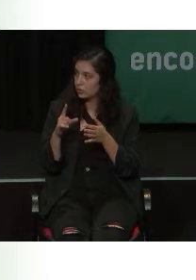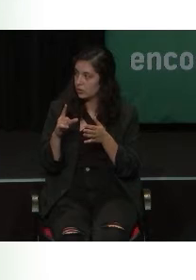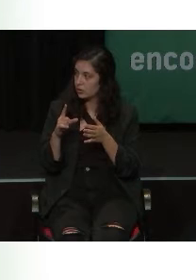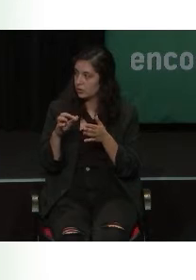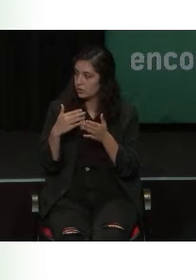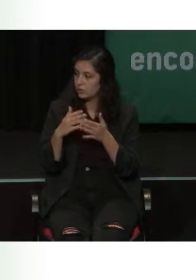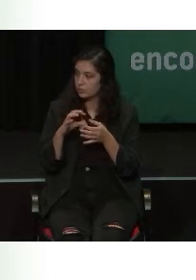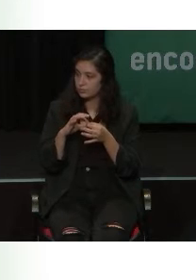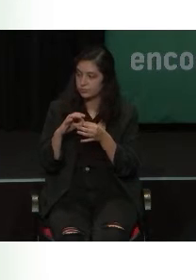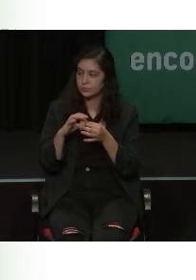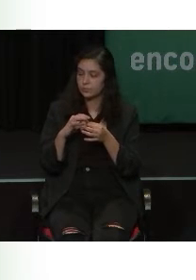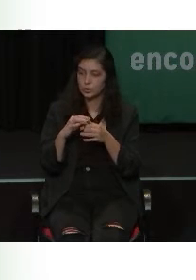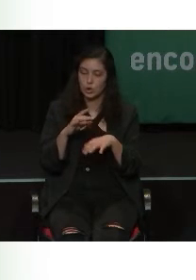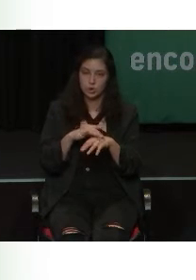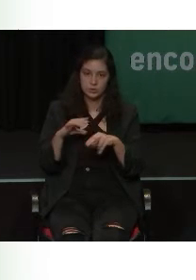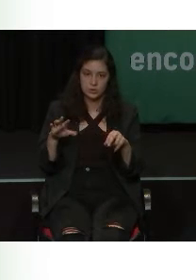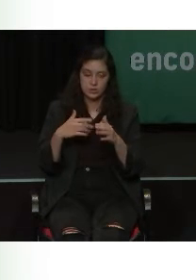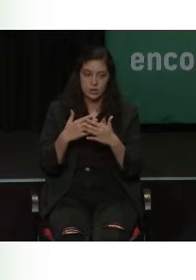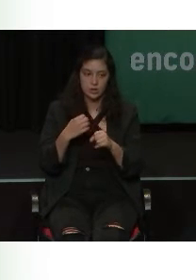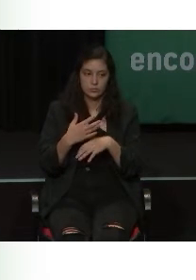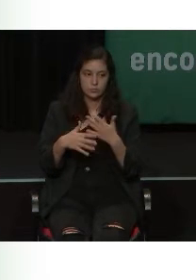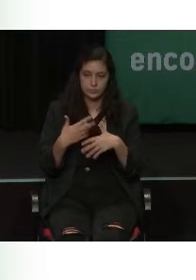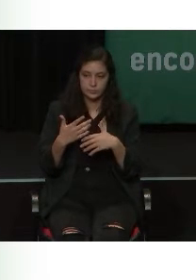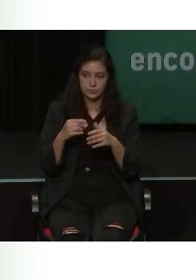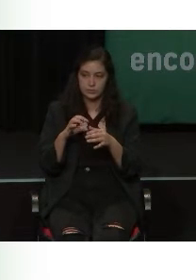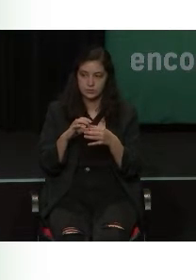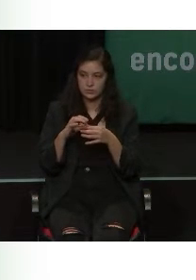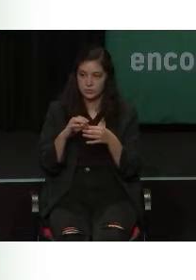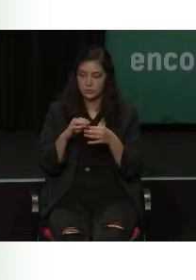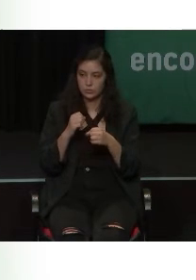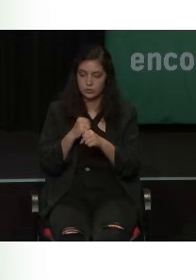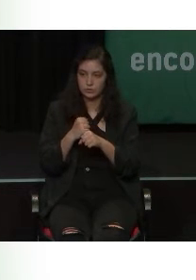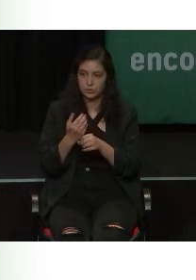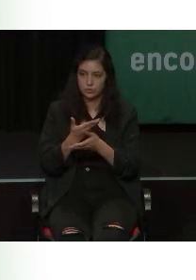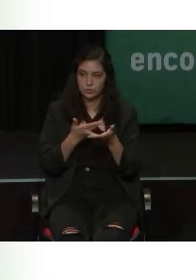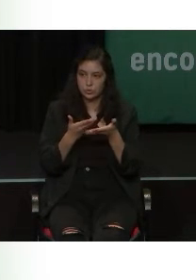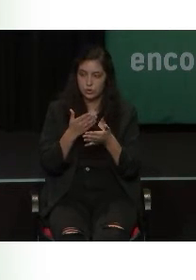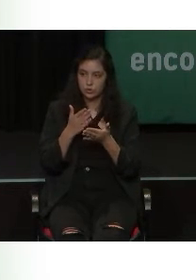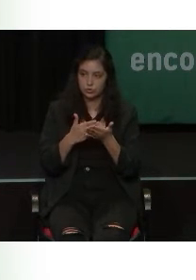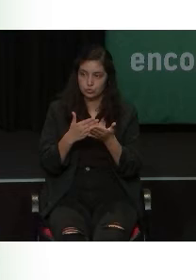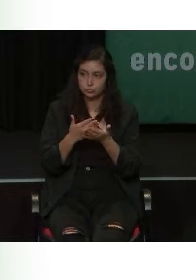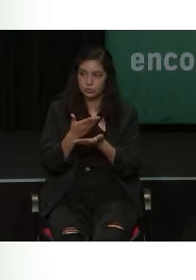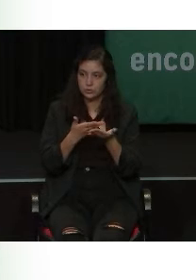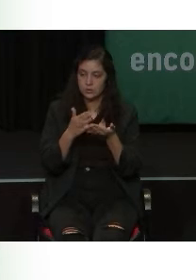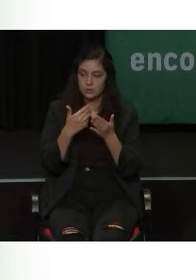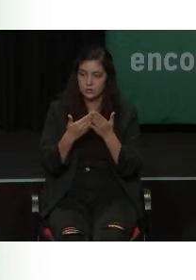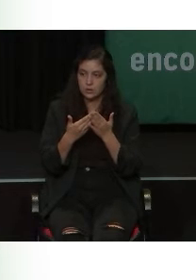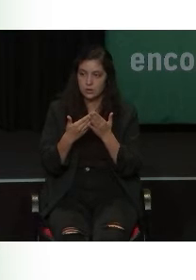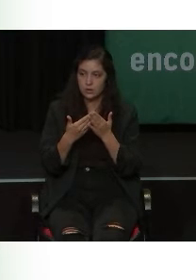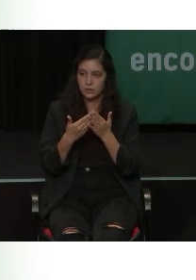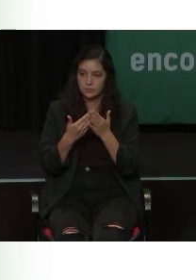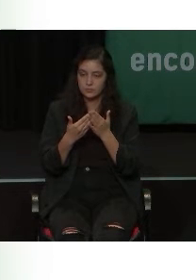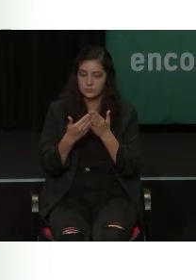the Schlo Hospitals was the one who motivated all the healthcare workers to contribute to the study. Paola Alves at